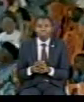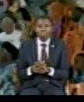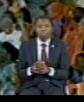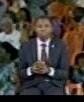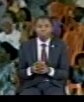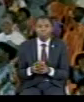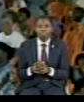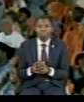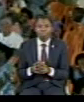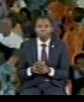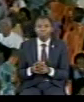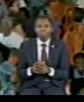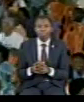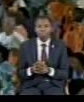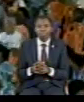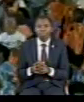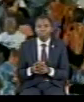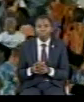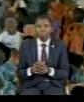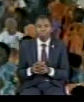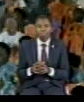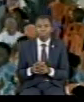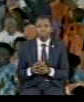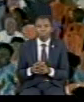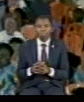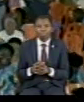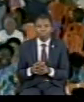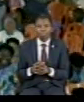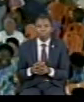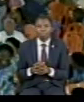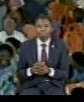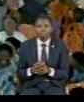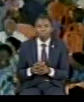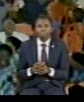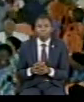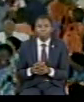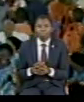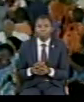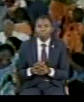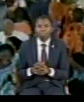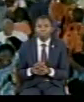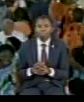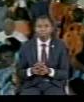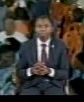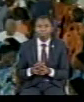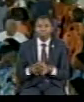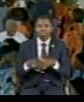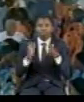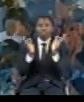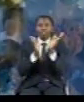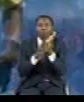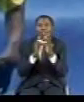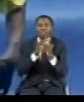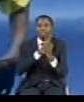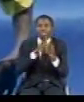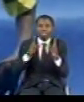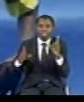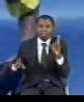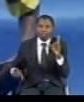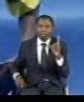Give us the interpretation, please. The interpretation, please. Praise the God.